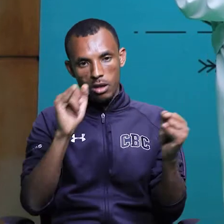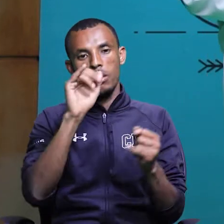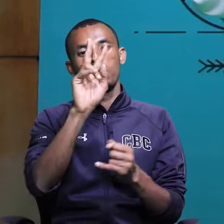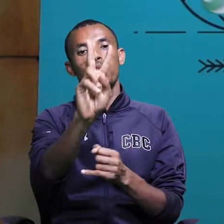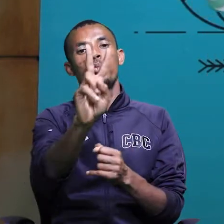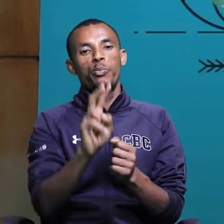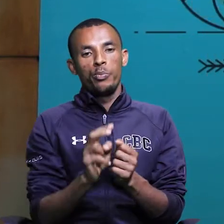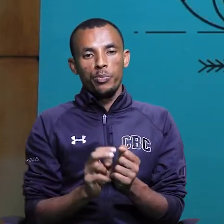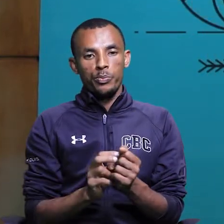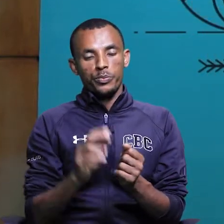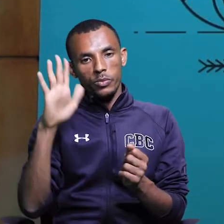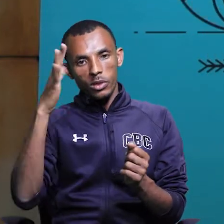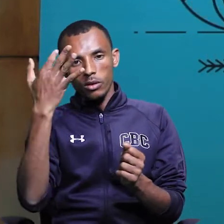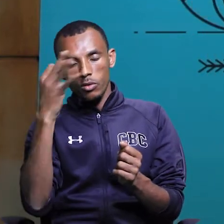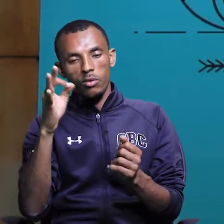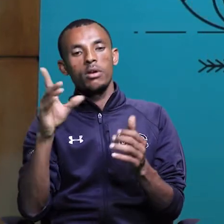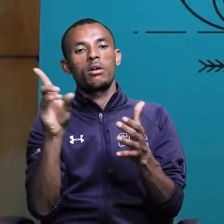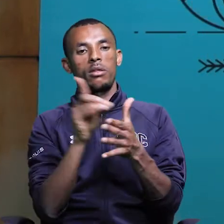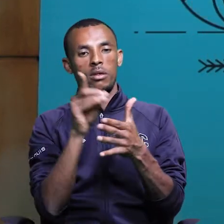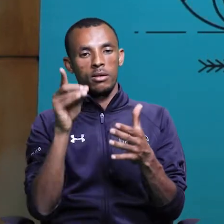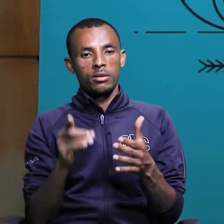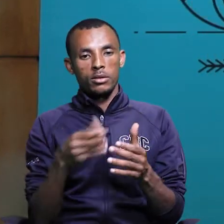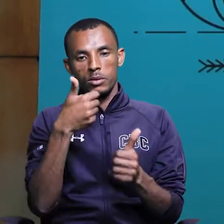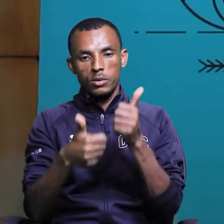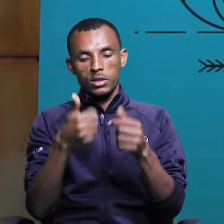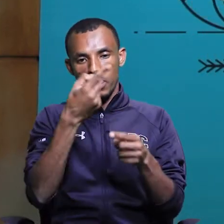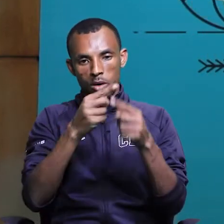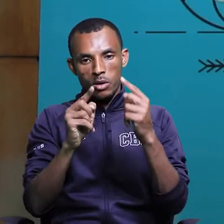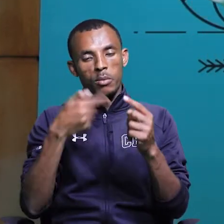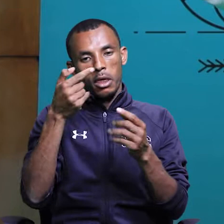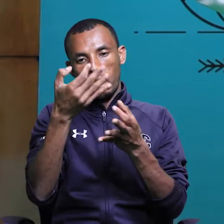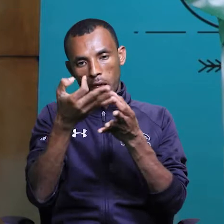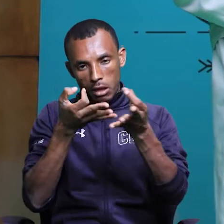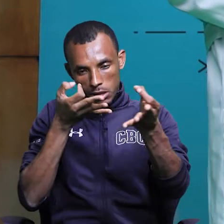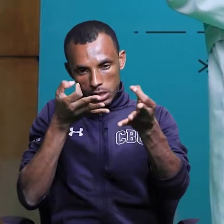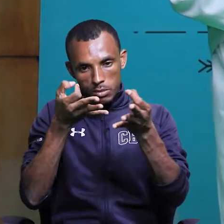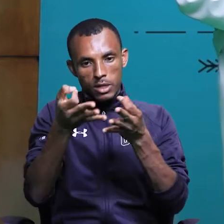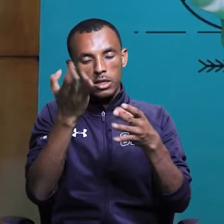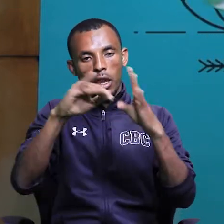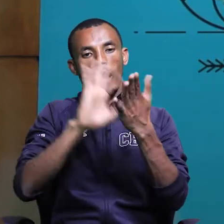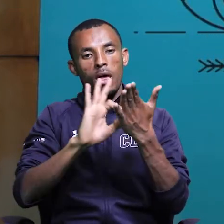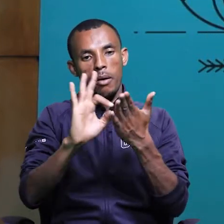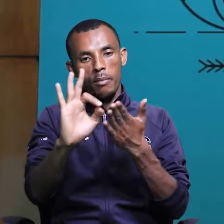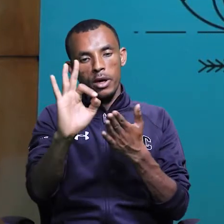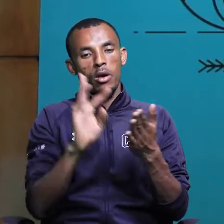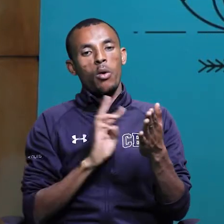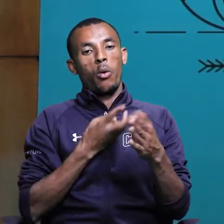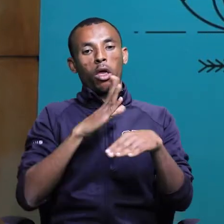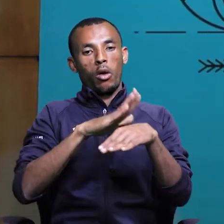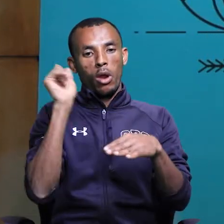two types of data which cannot be expressed in number. We call it